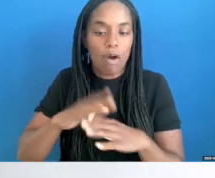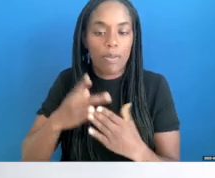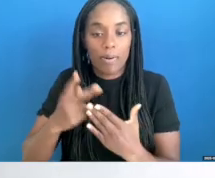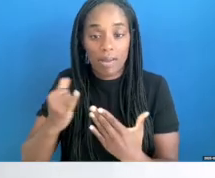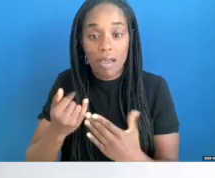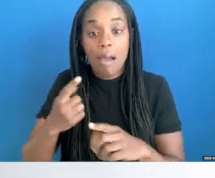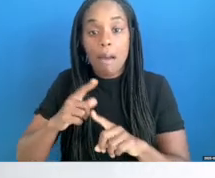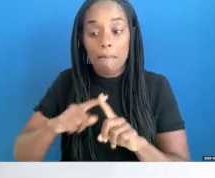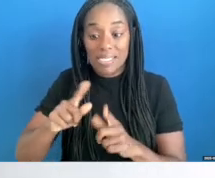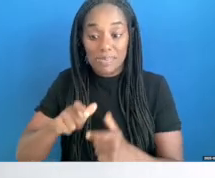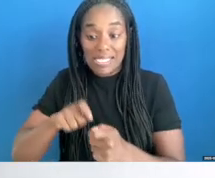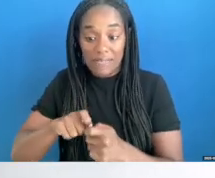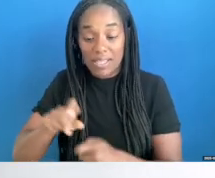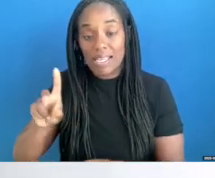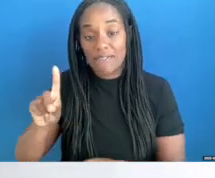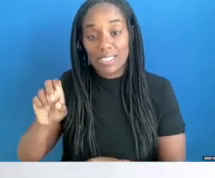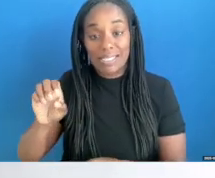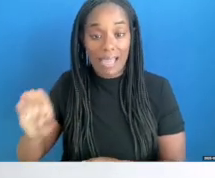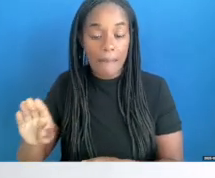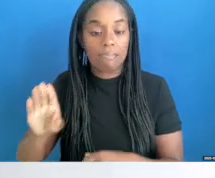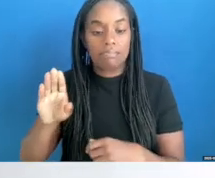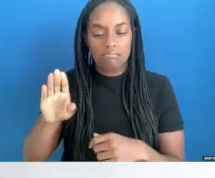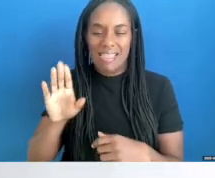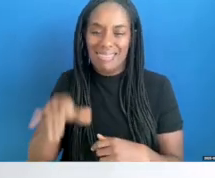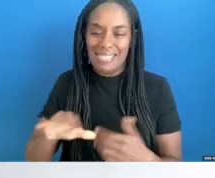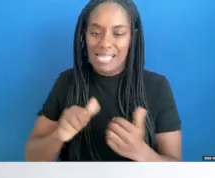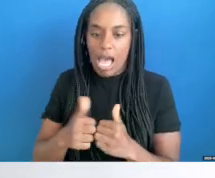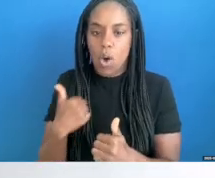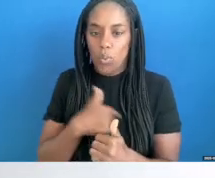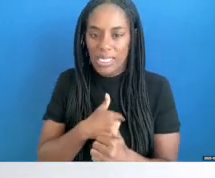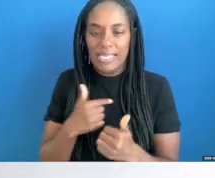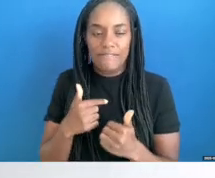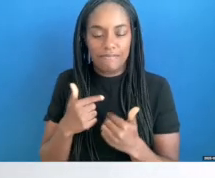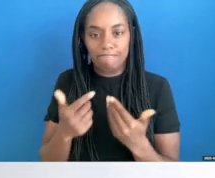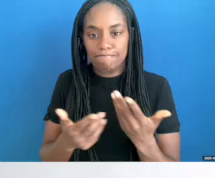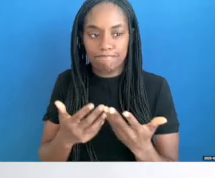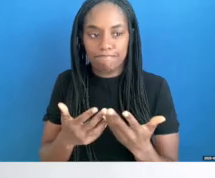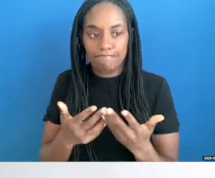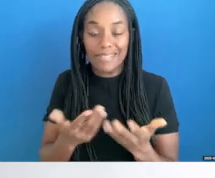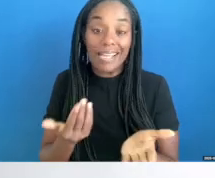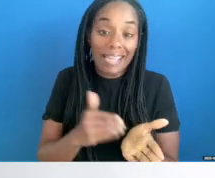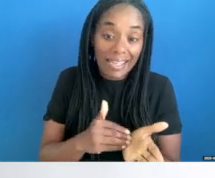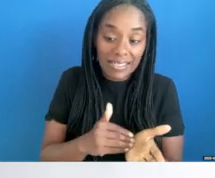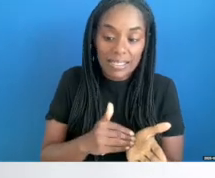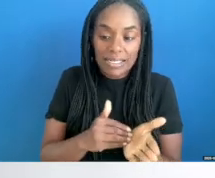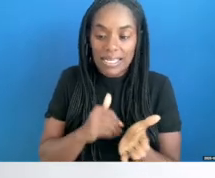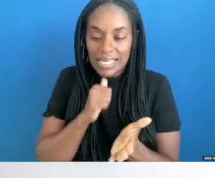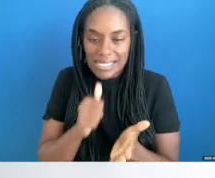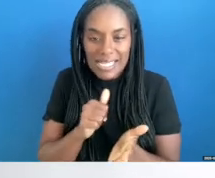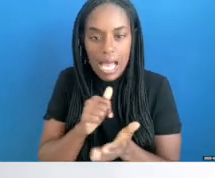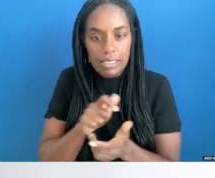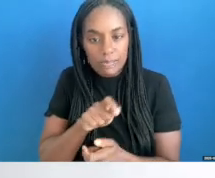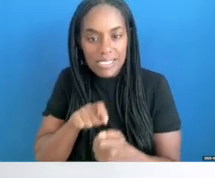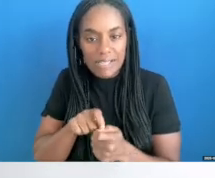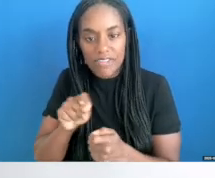DCAP specific, that is kind of how we've started. Like I said, it's not particularly like a tribal set aside, but those are